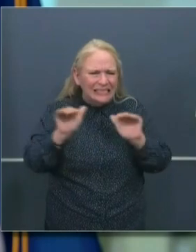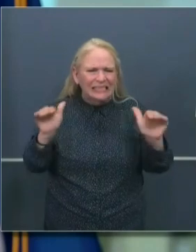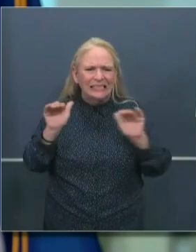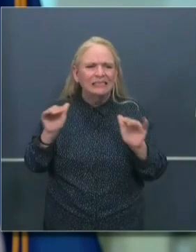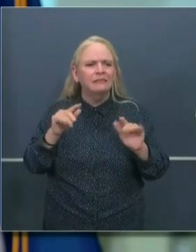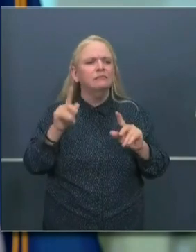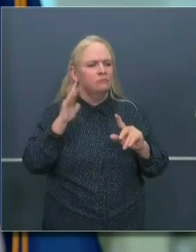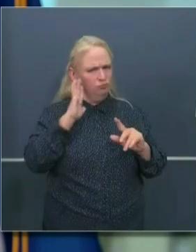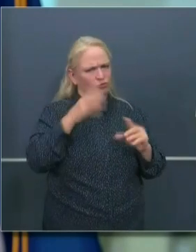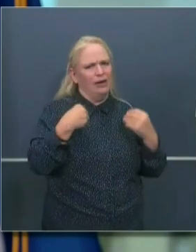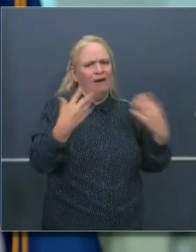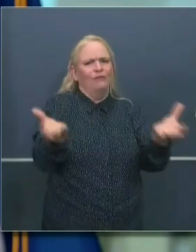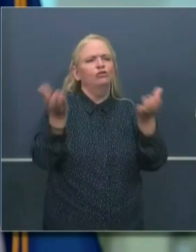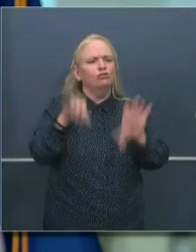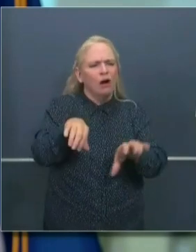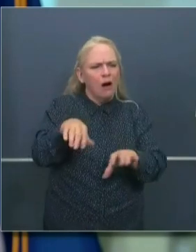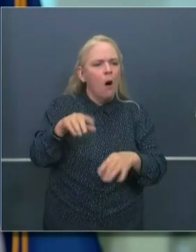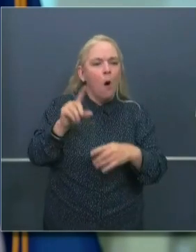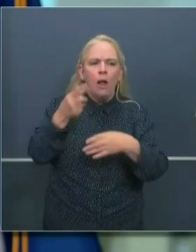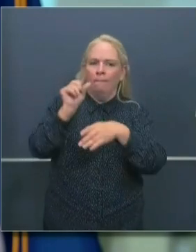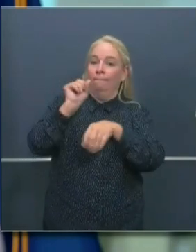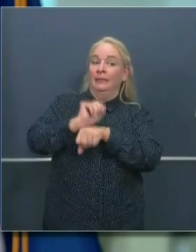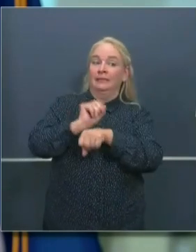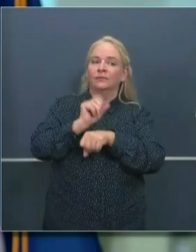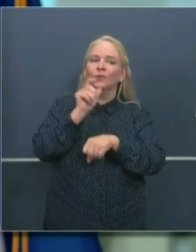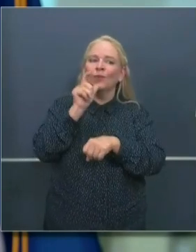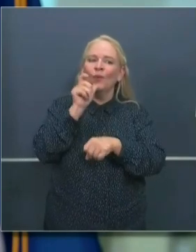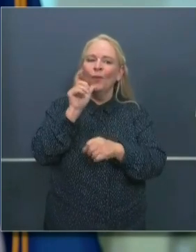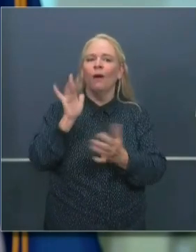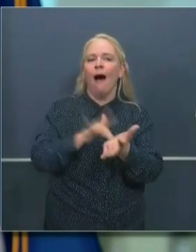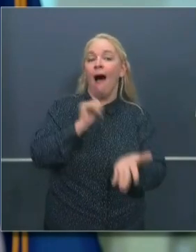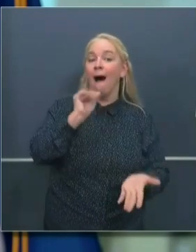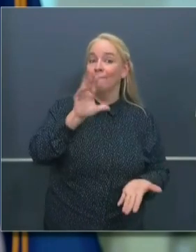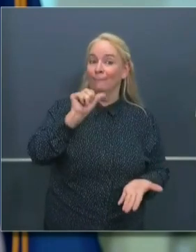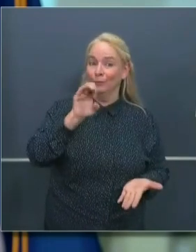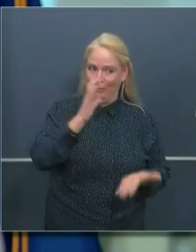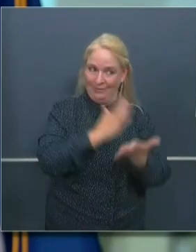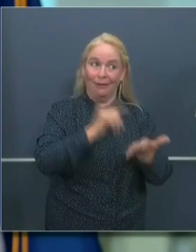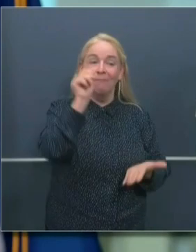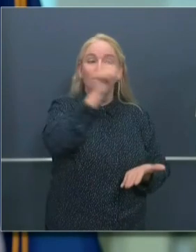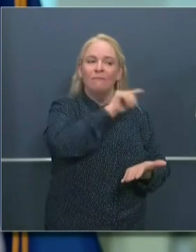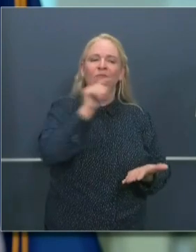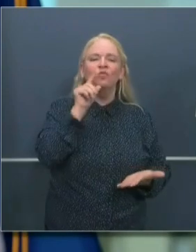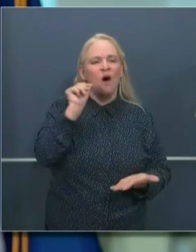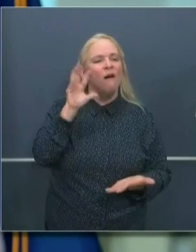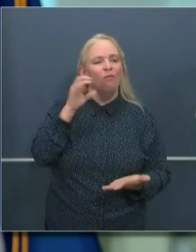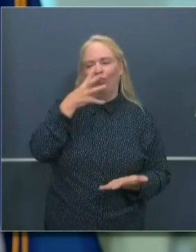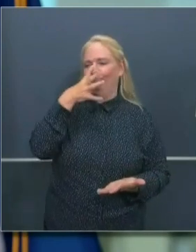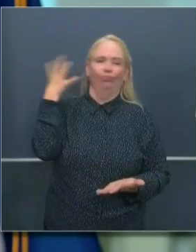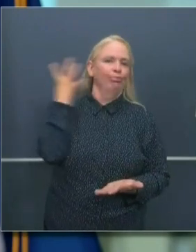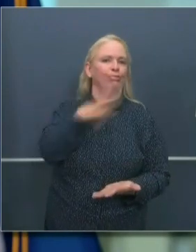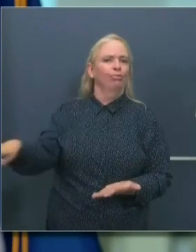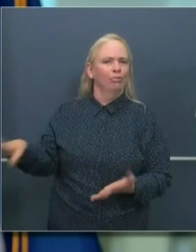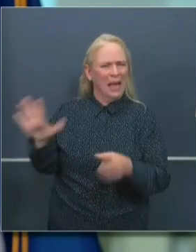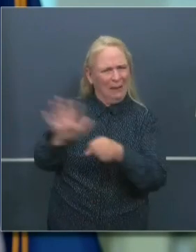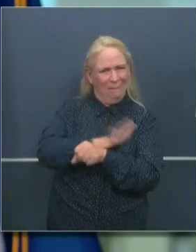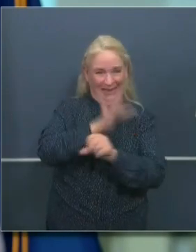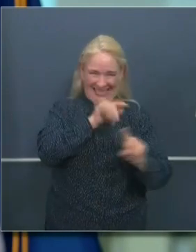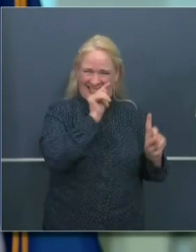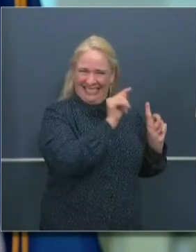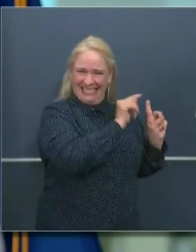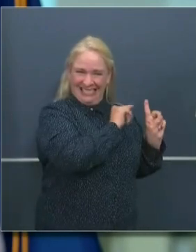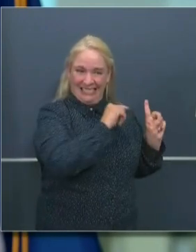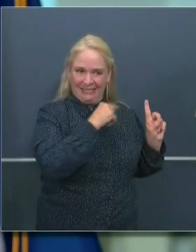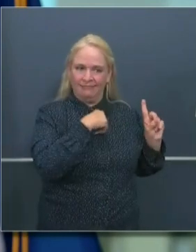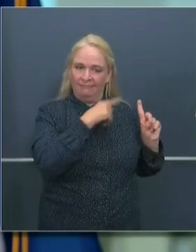upon abuse. Again, not to try to be punitive, but people have turned their back or been particularly more problematic in the past.